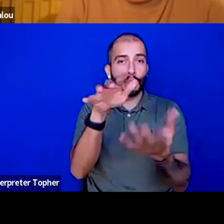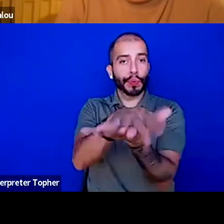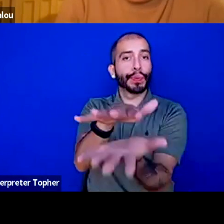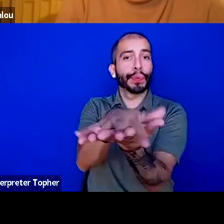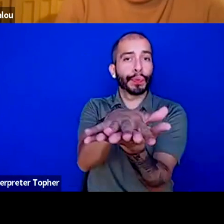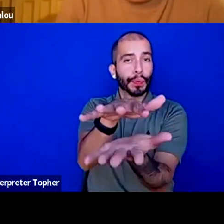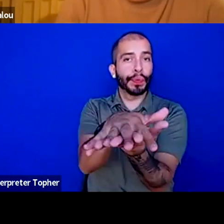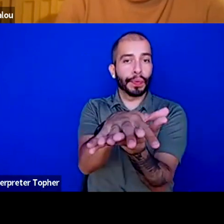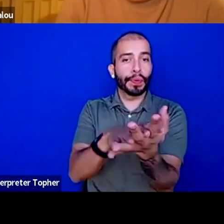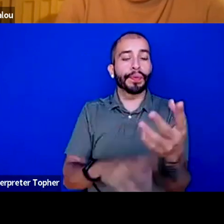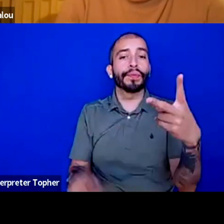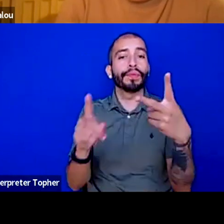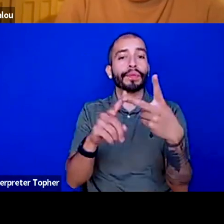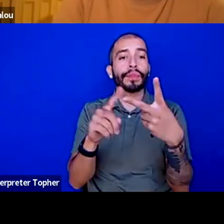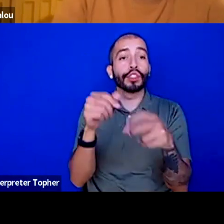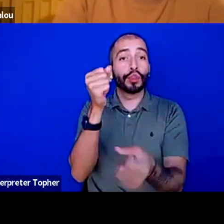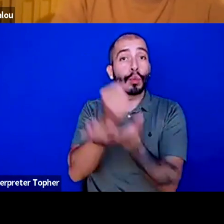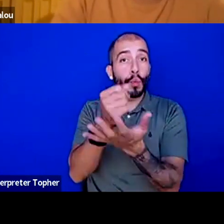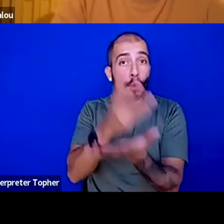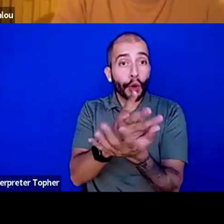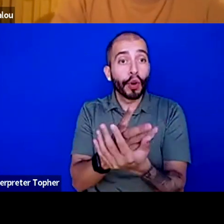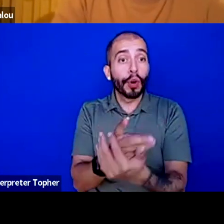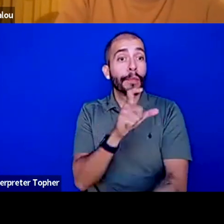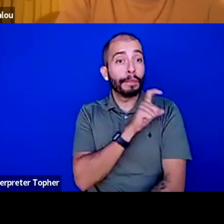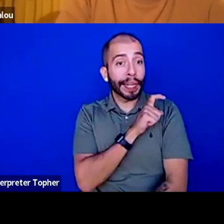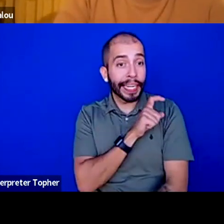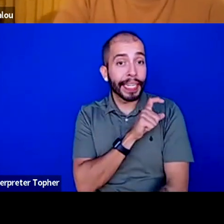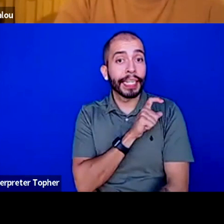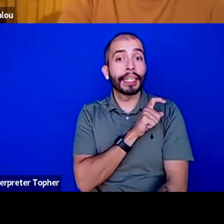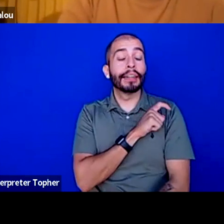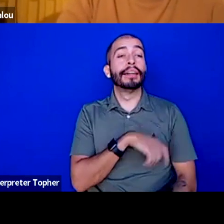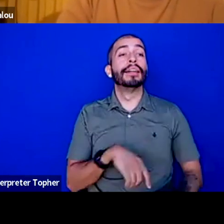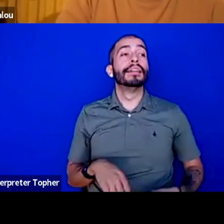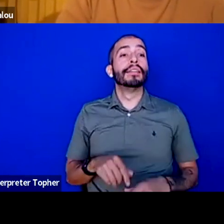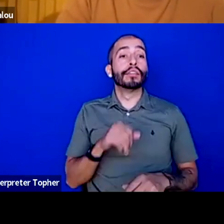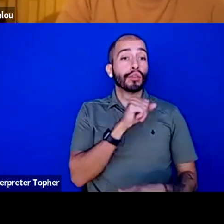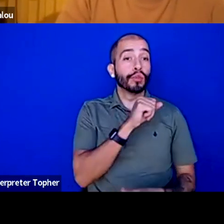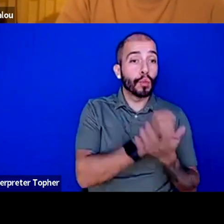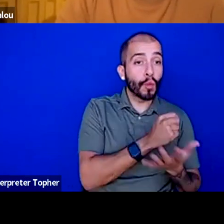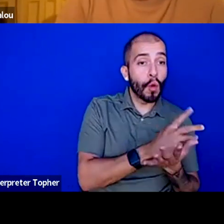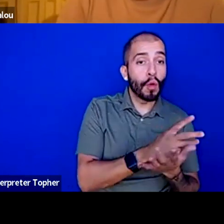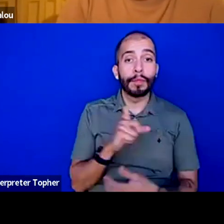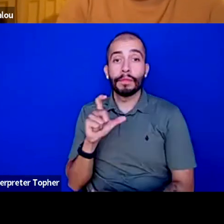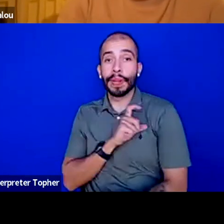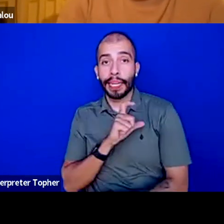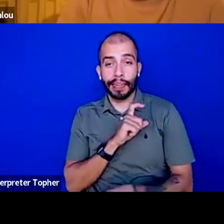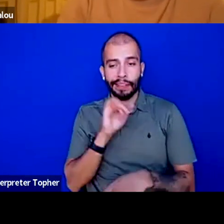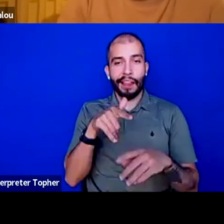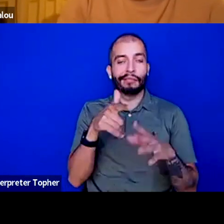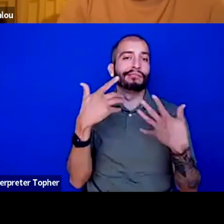in the neighborhood that he lived. And so after several incidences where they were